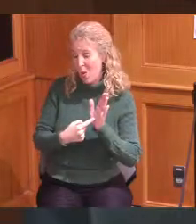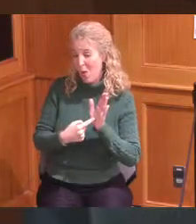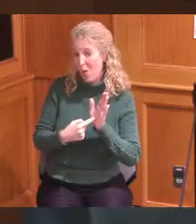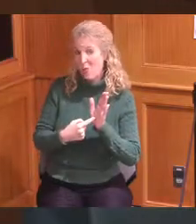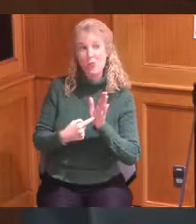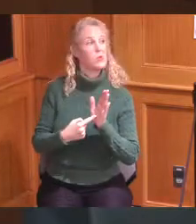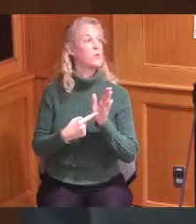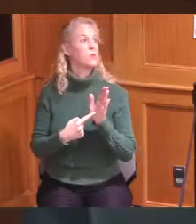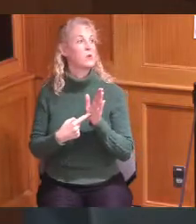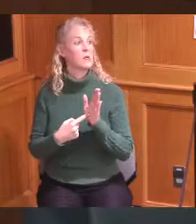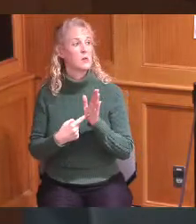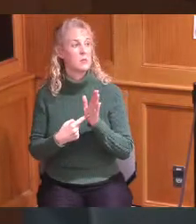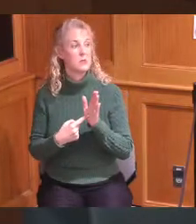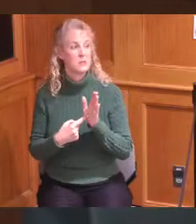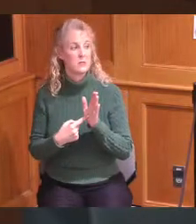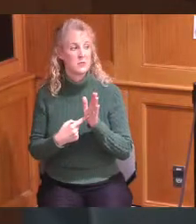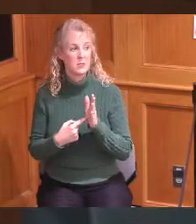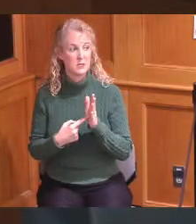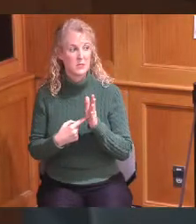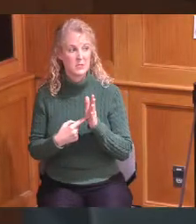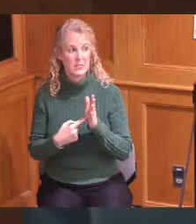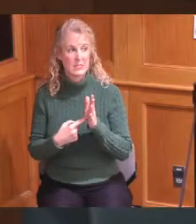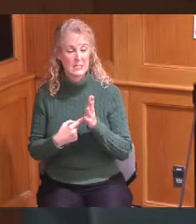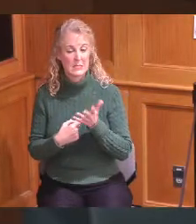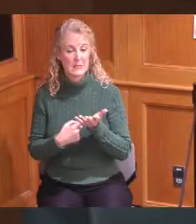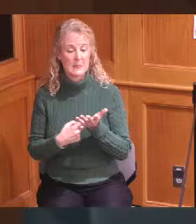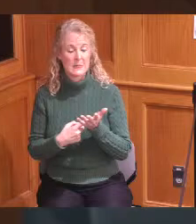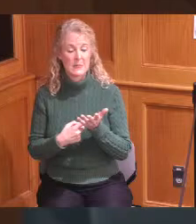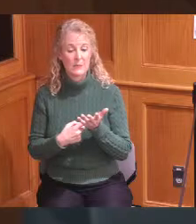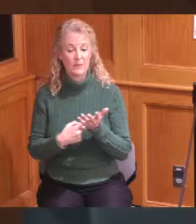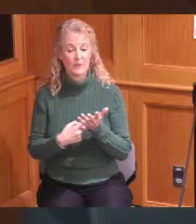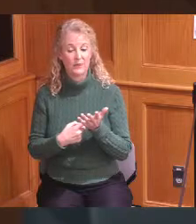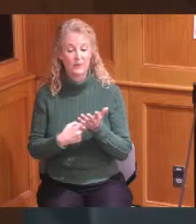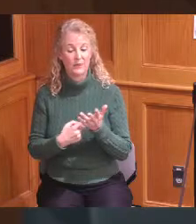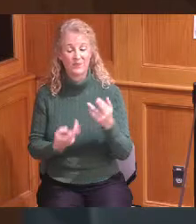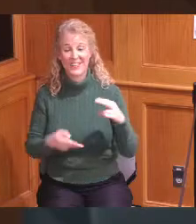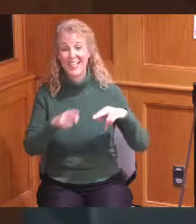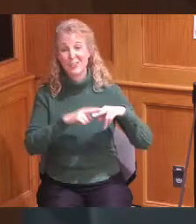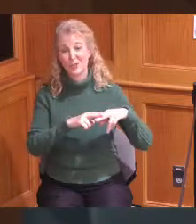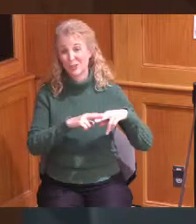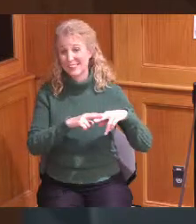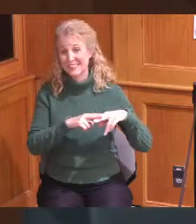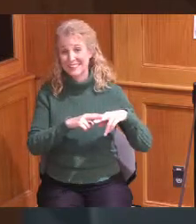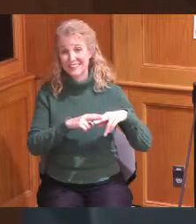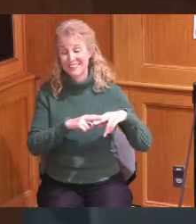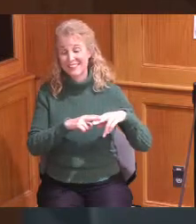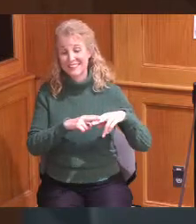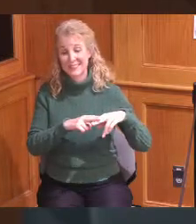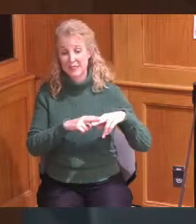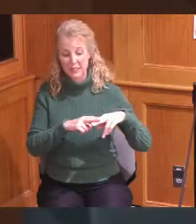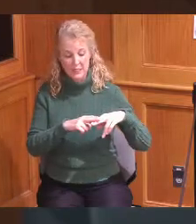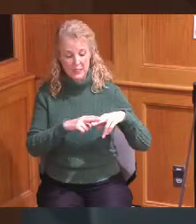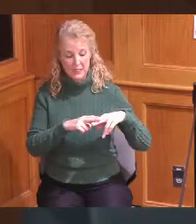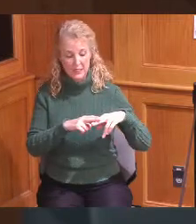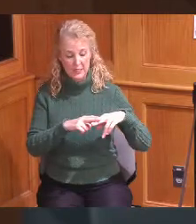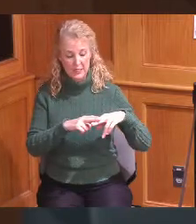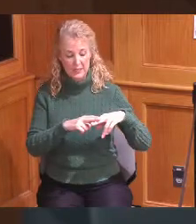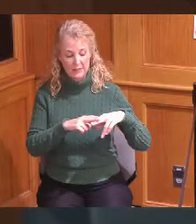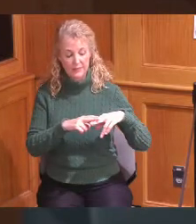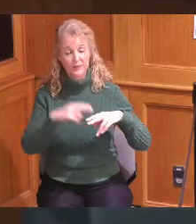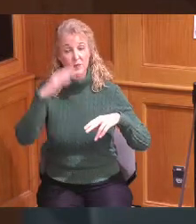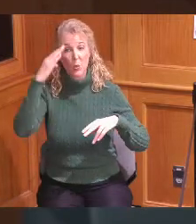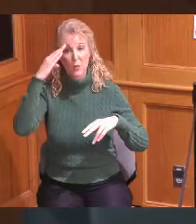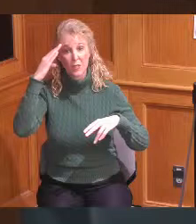board, show that there's been this real increase in the hosting services,